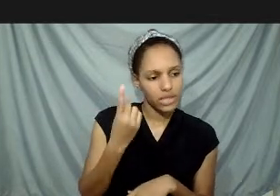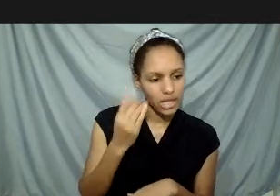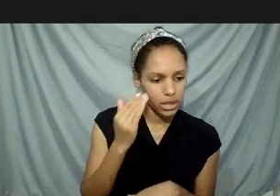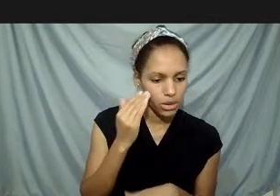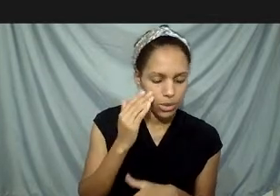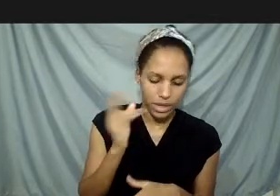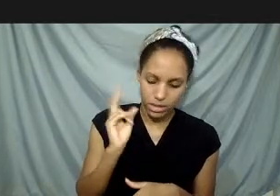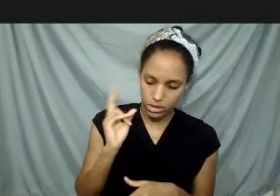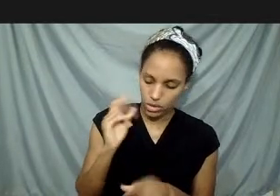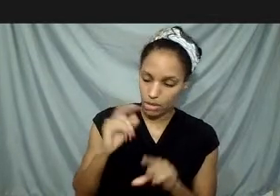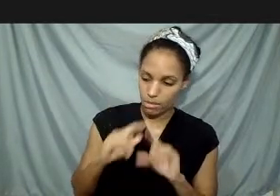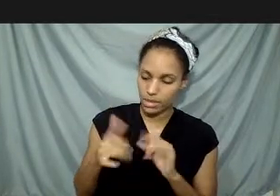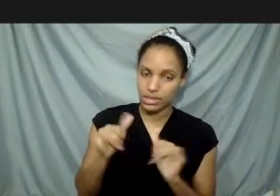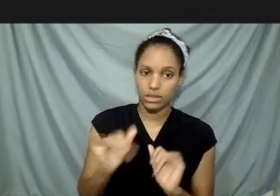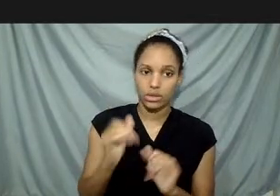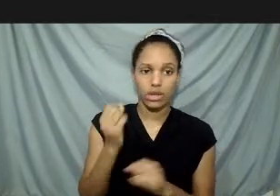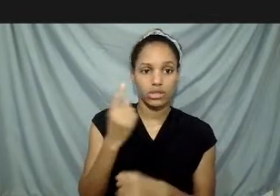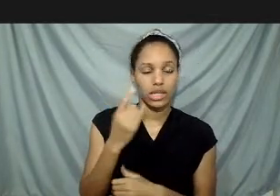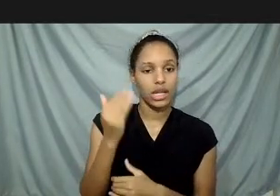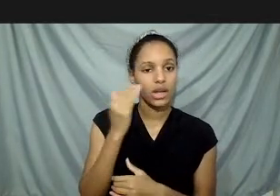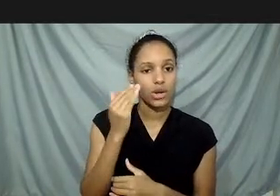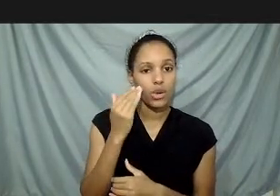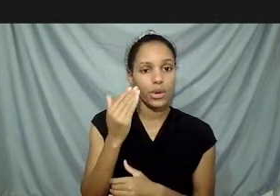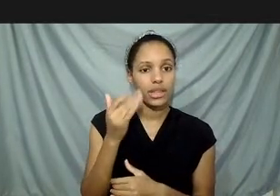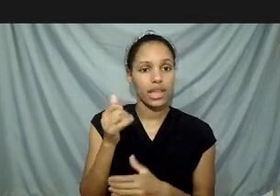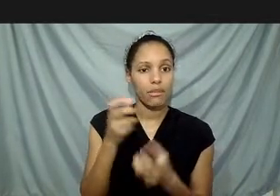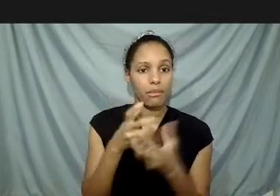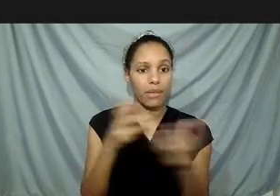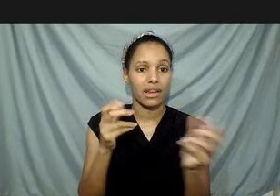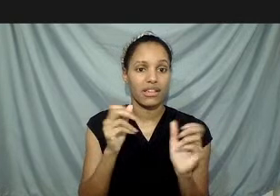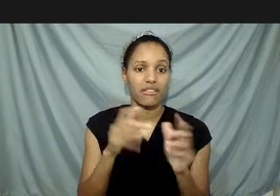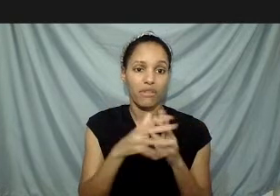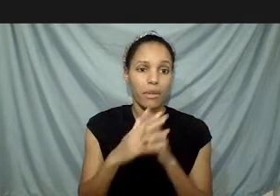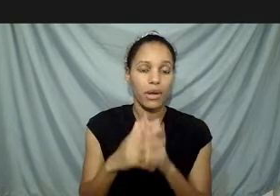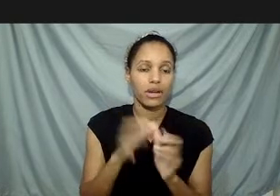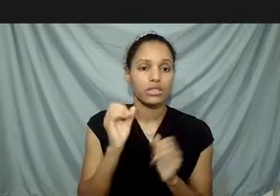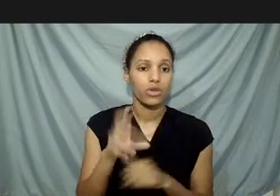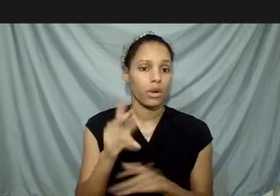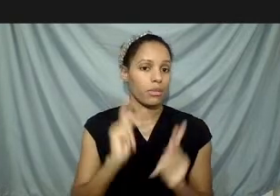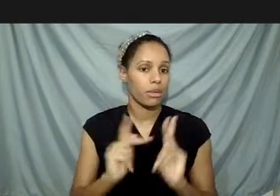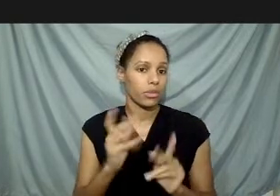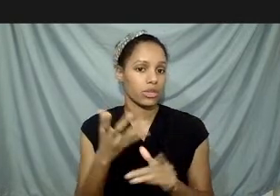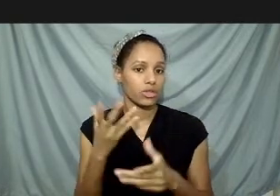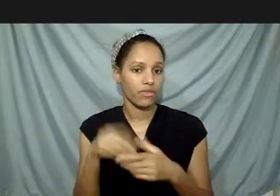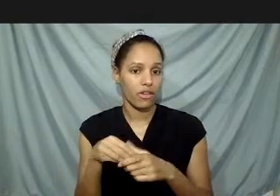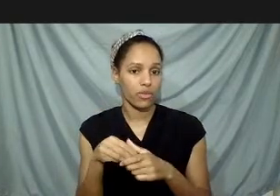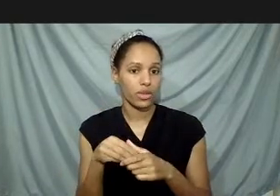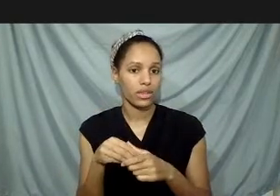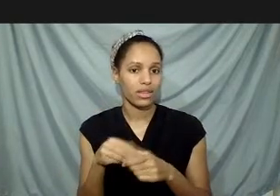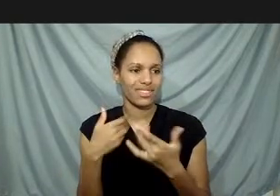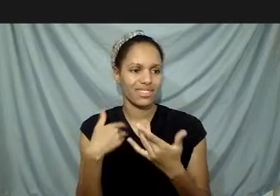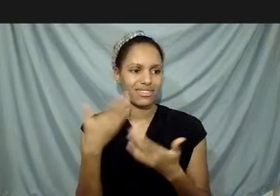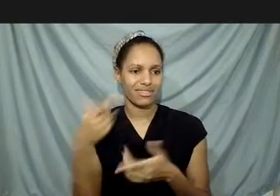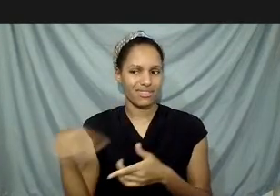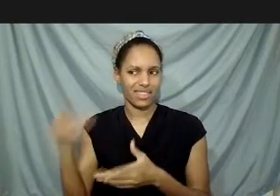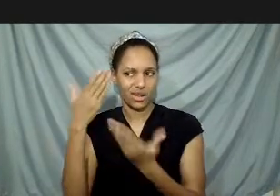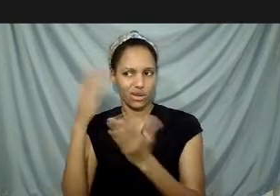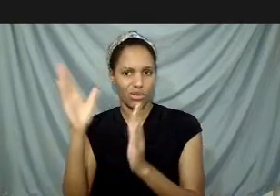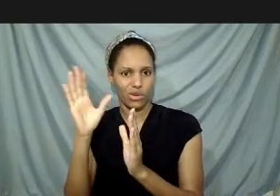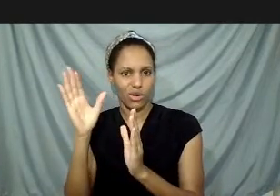but then also understanding and knowing that majority of Americans or people that we're going to be engaging with do not know this history,